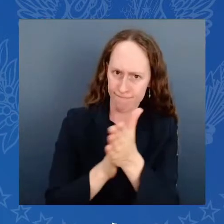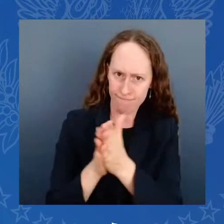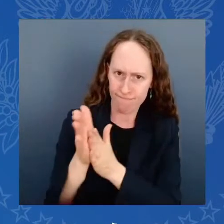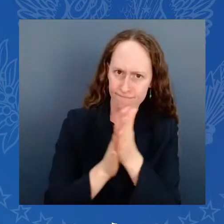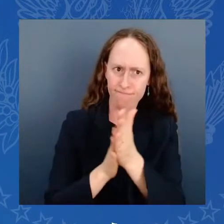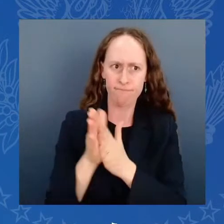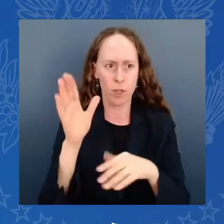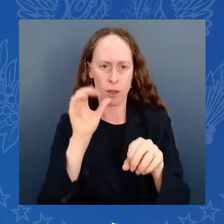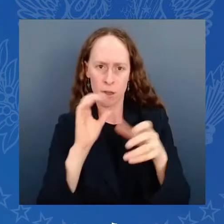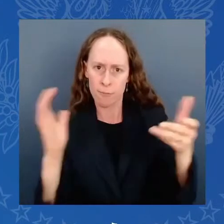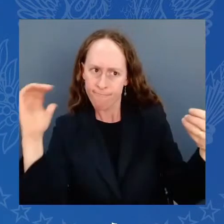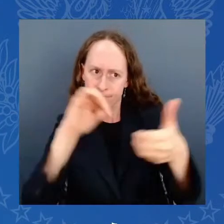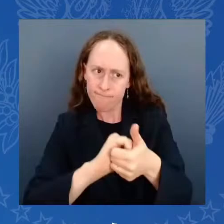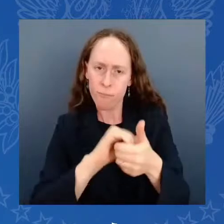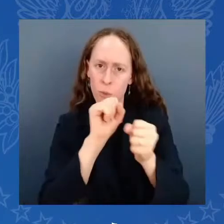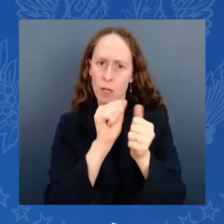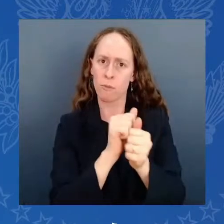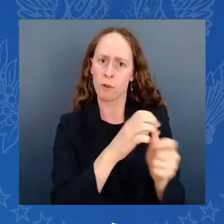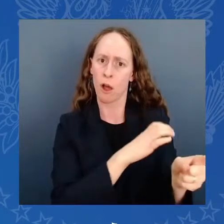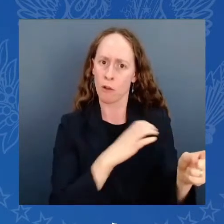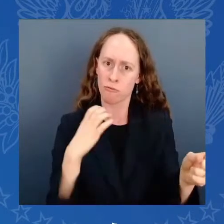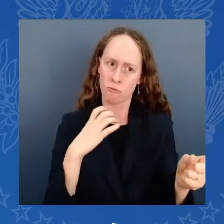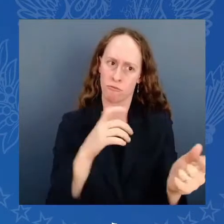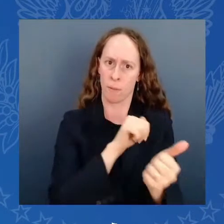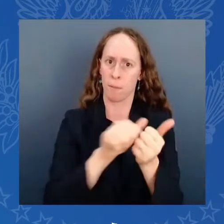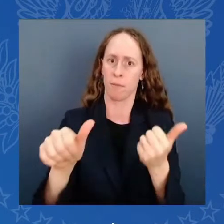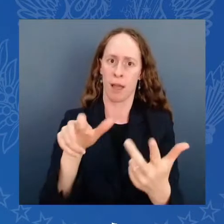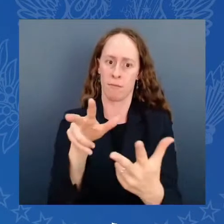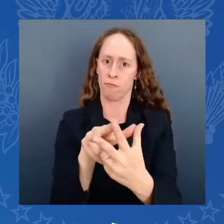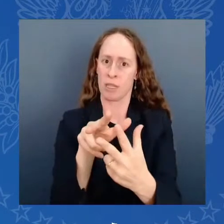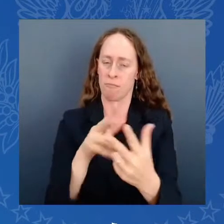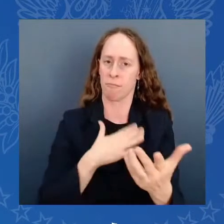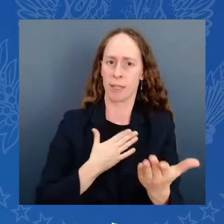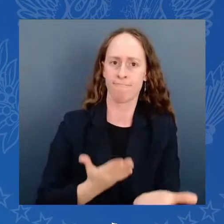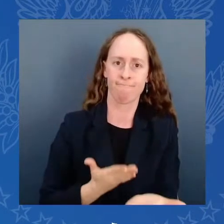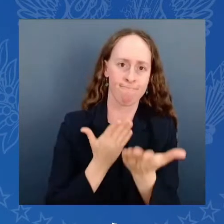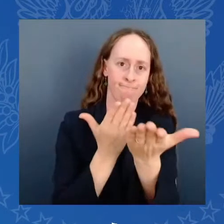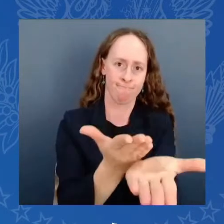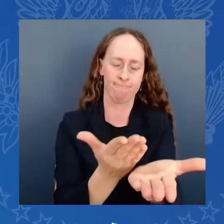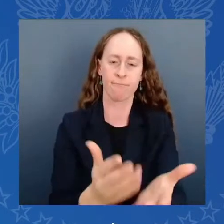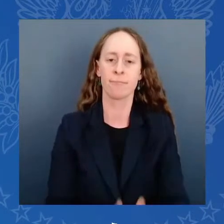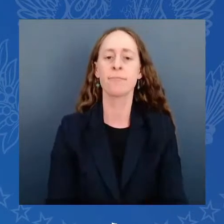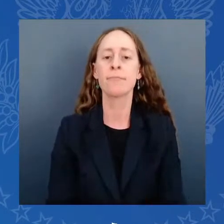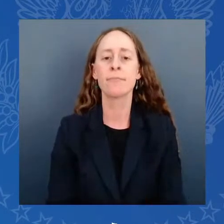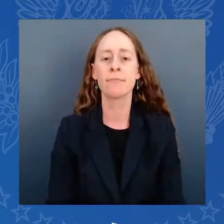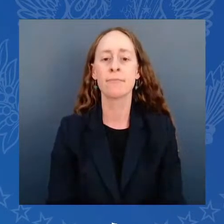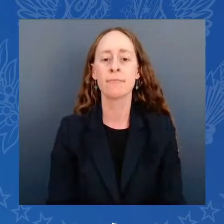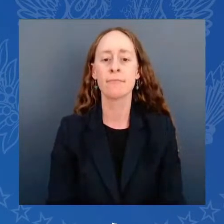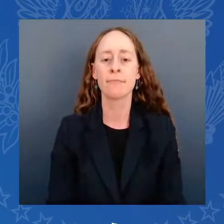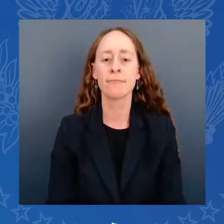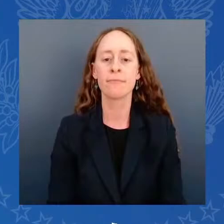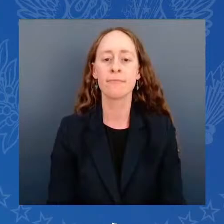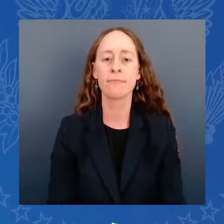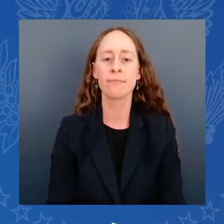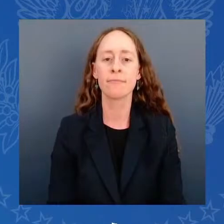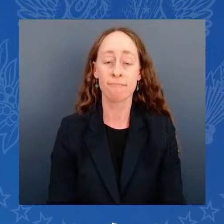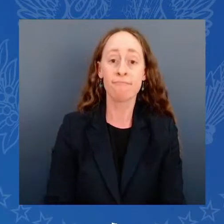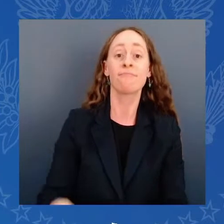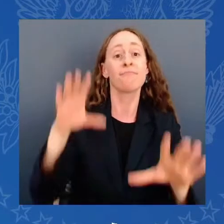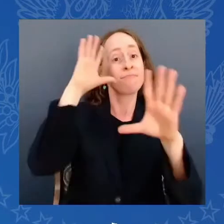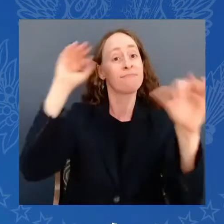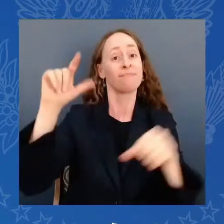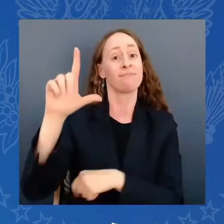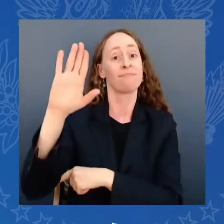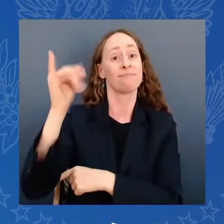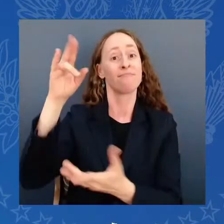this. President Johnson signed the Civil Rights Act of 1964 just 2 days before the 4th